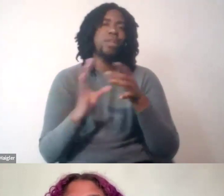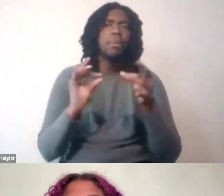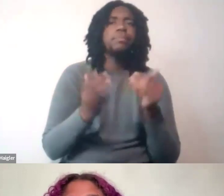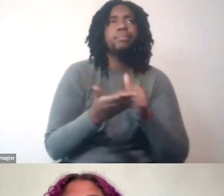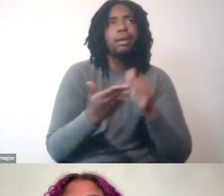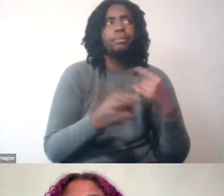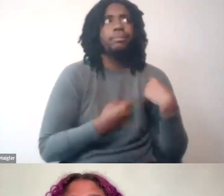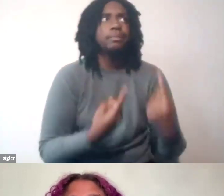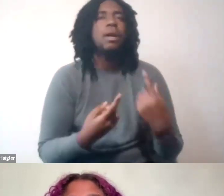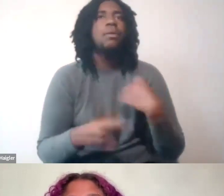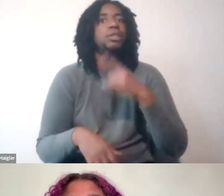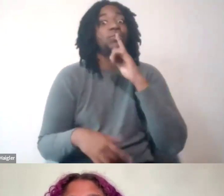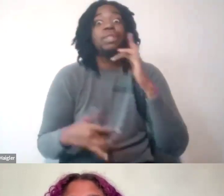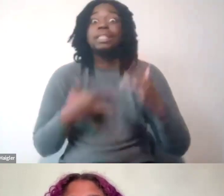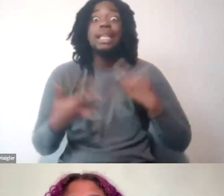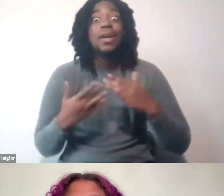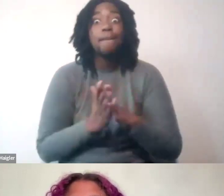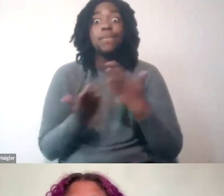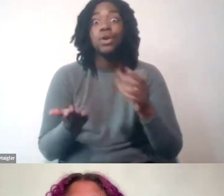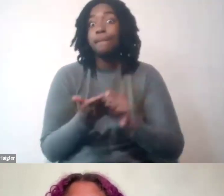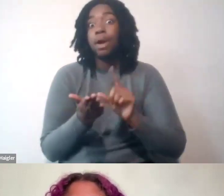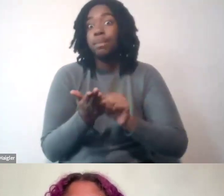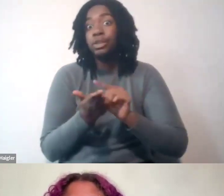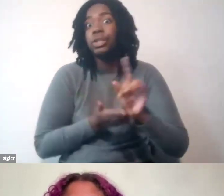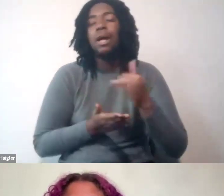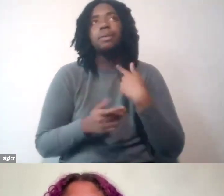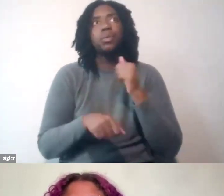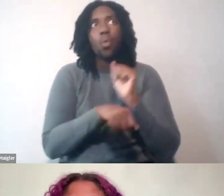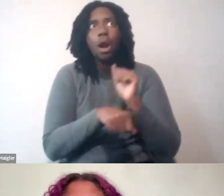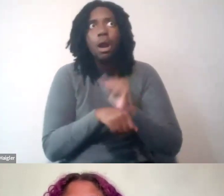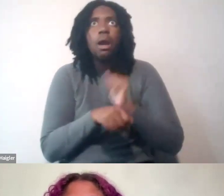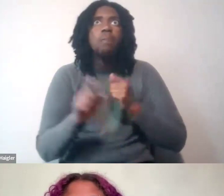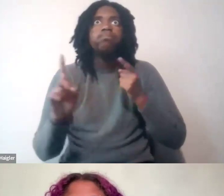really excited that I was getting a book published because that's what I had been working towards.